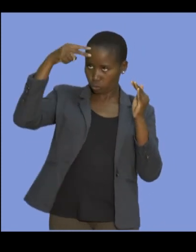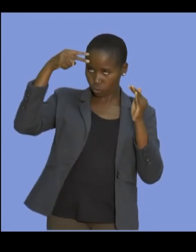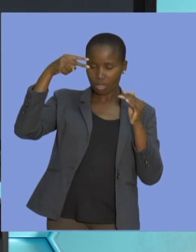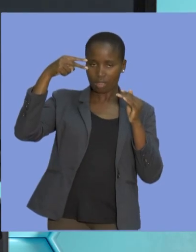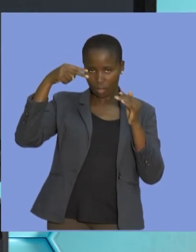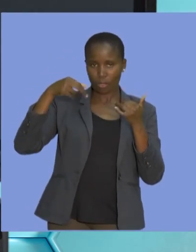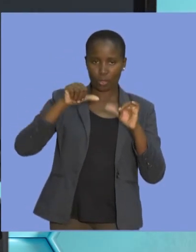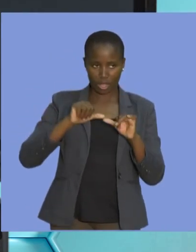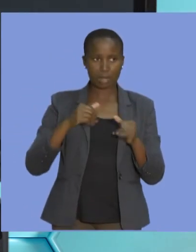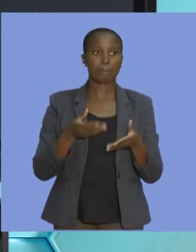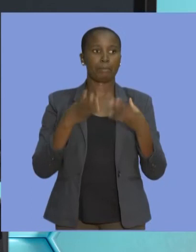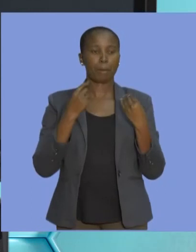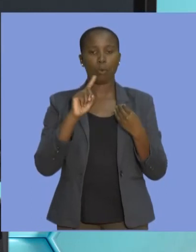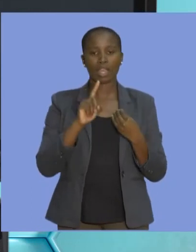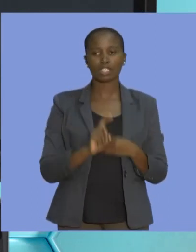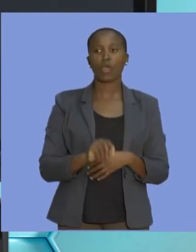we get